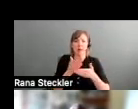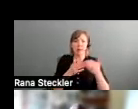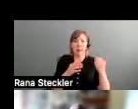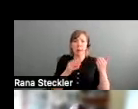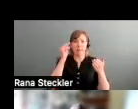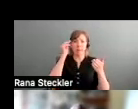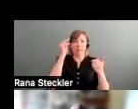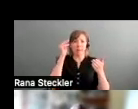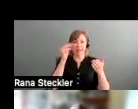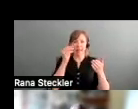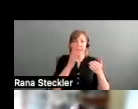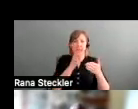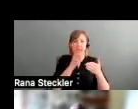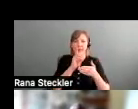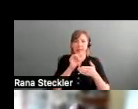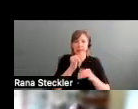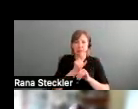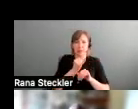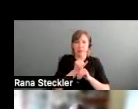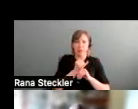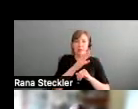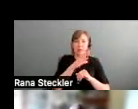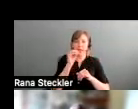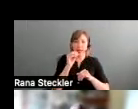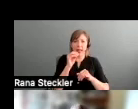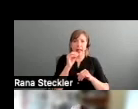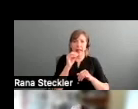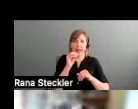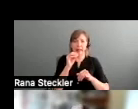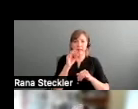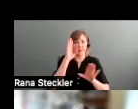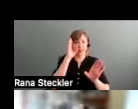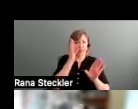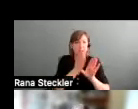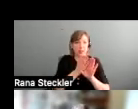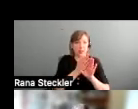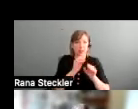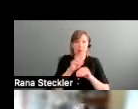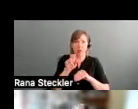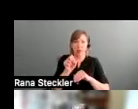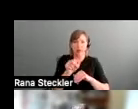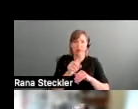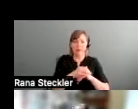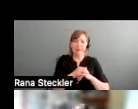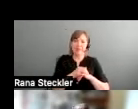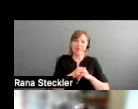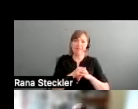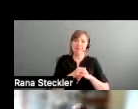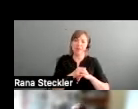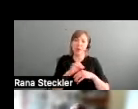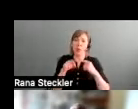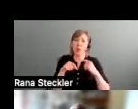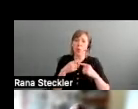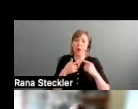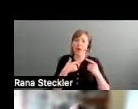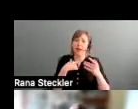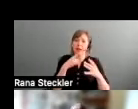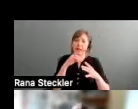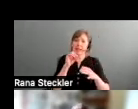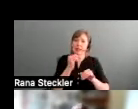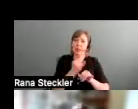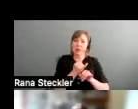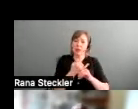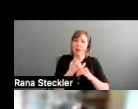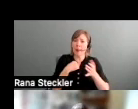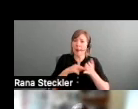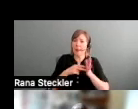about deinstitutionalization and anti-psychiatry in the US. So when I say deinstitutionalization, what I